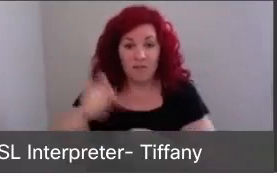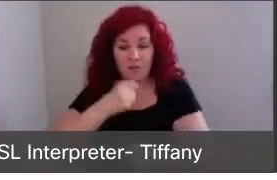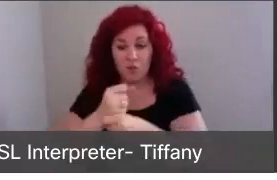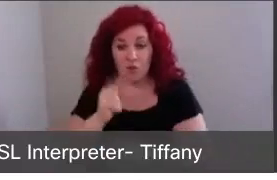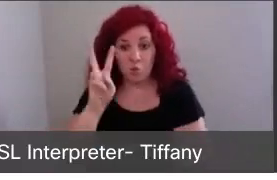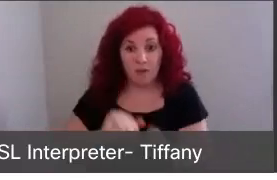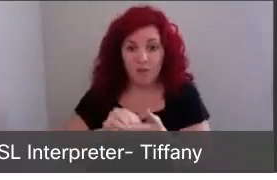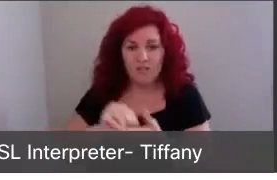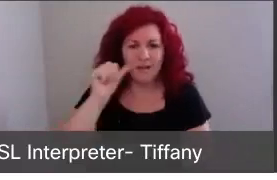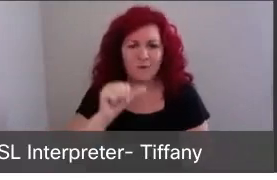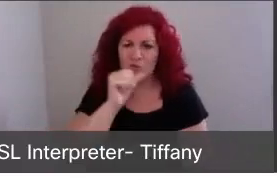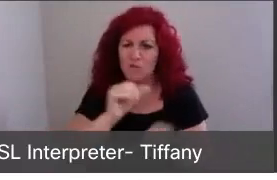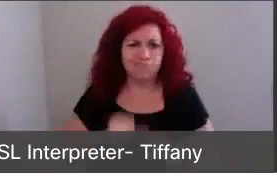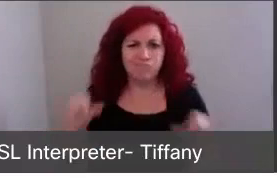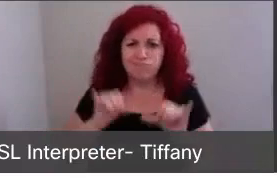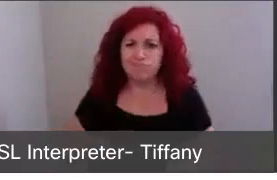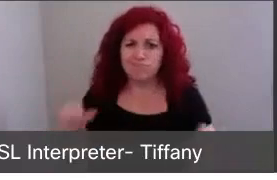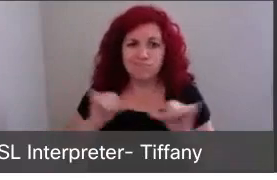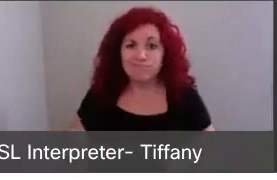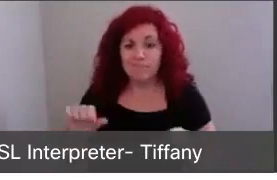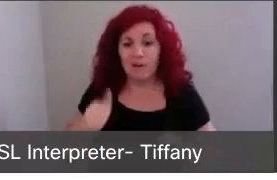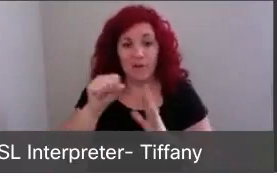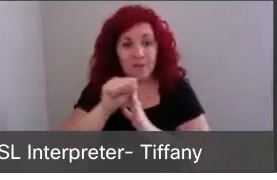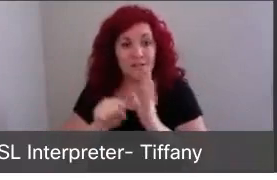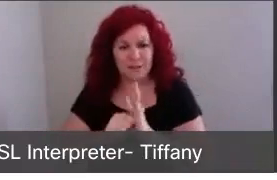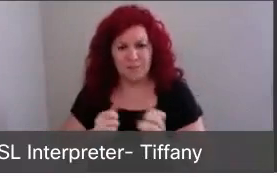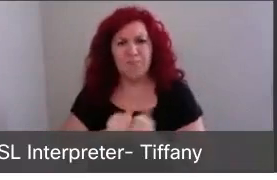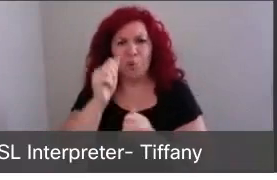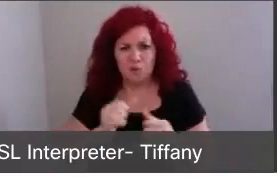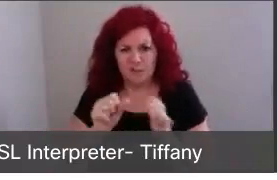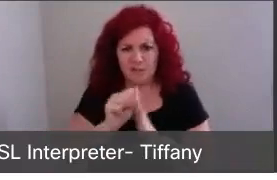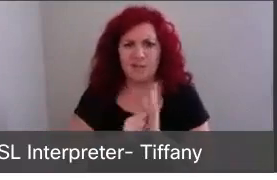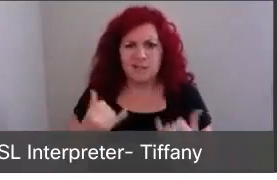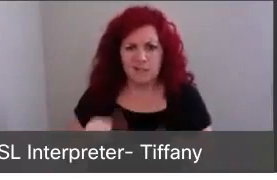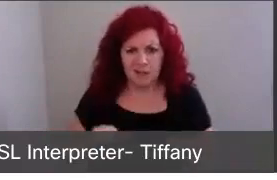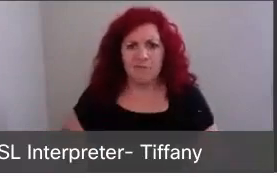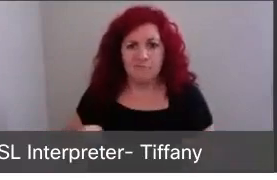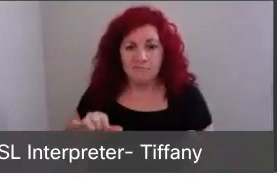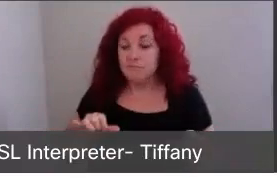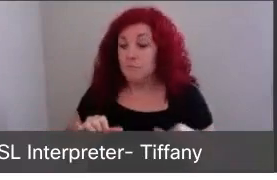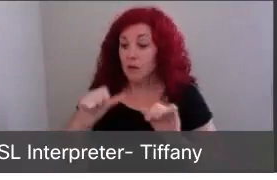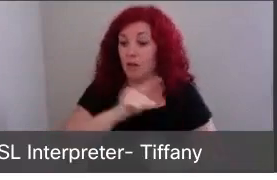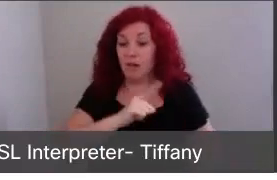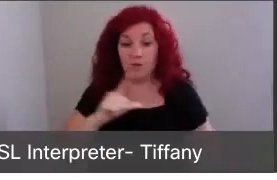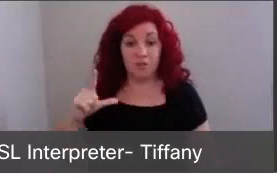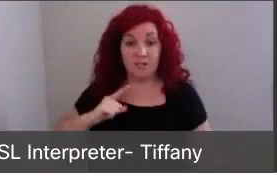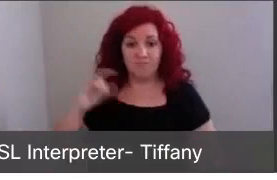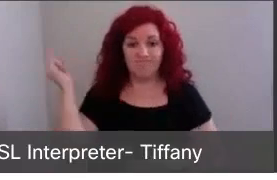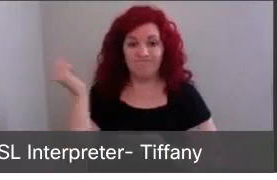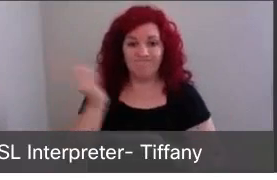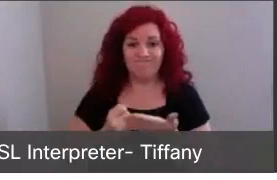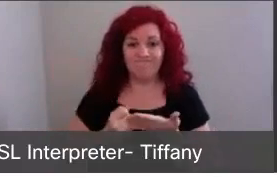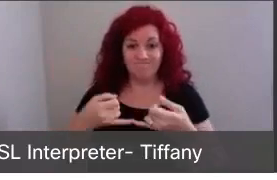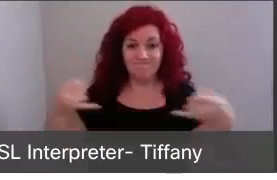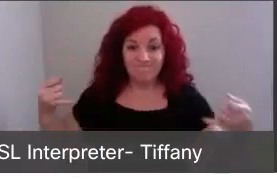just about every other state did at the time and what most states still do now. And they had the legislature draw the districts. So they would draw